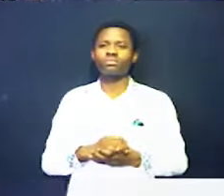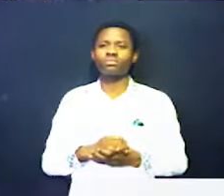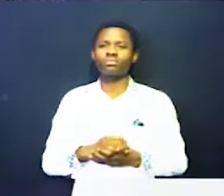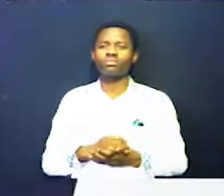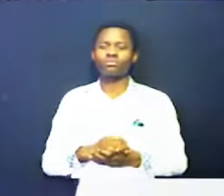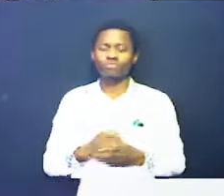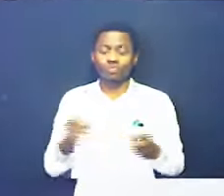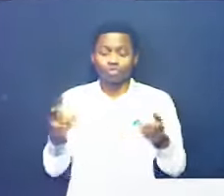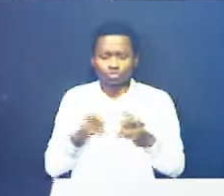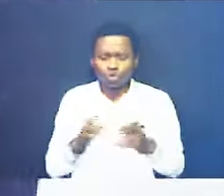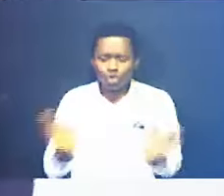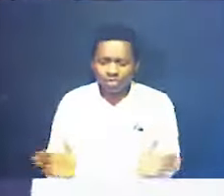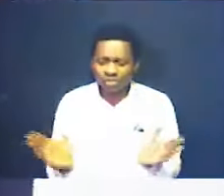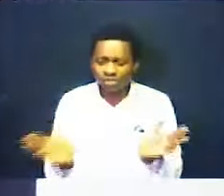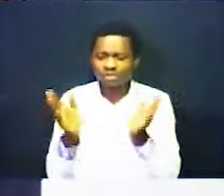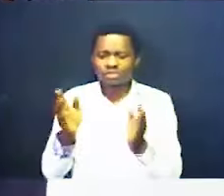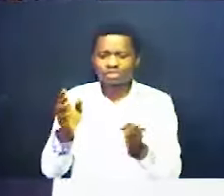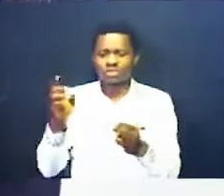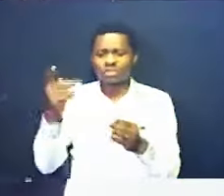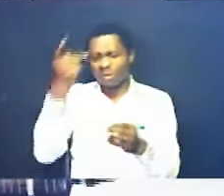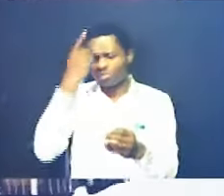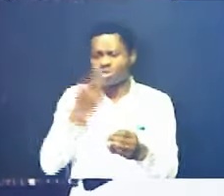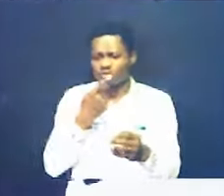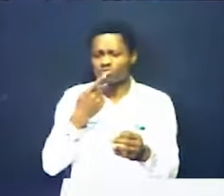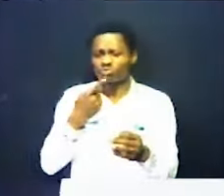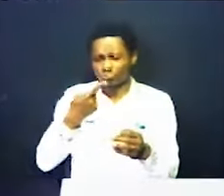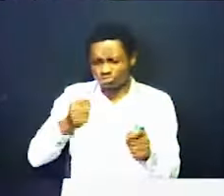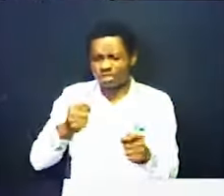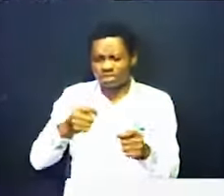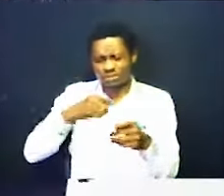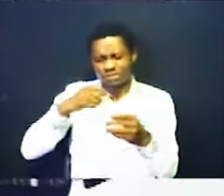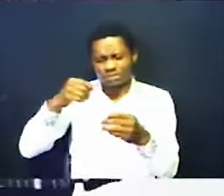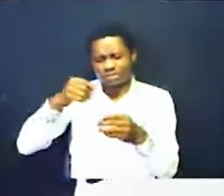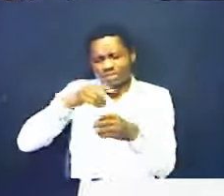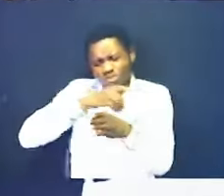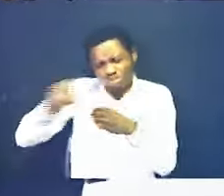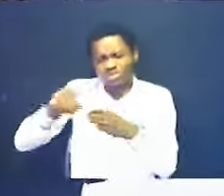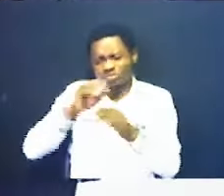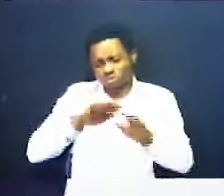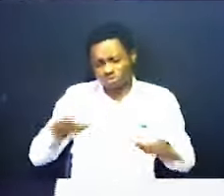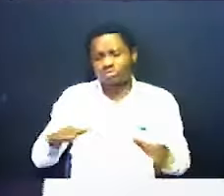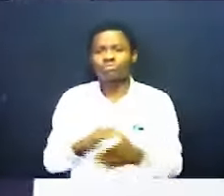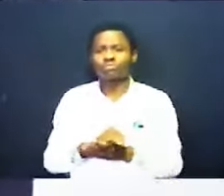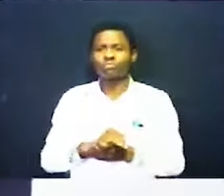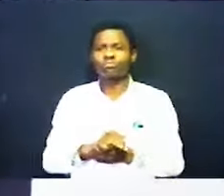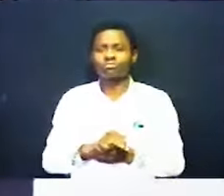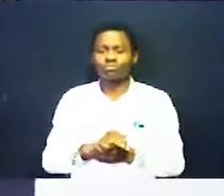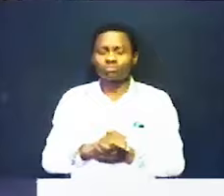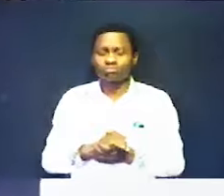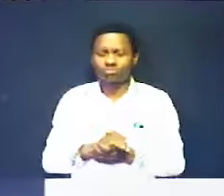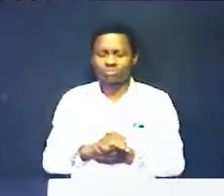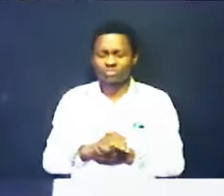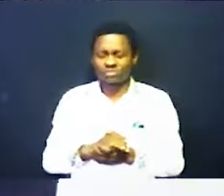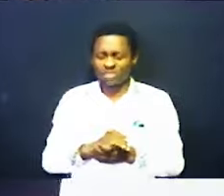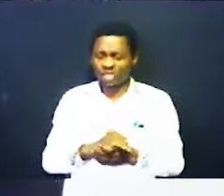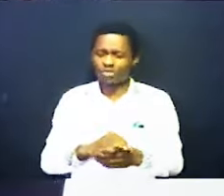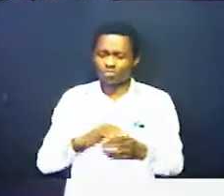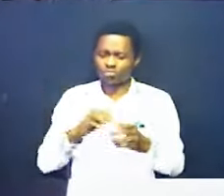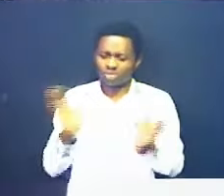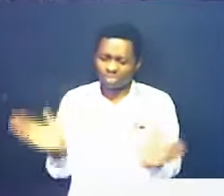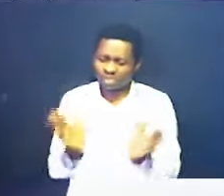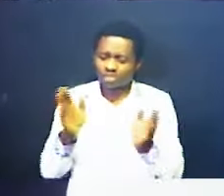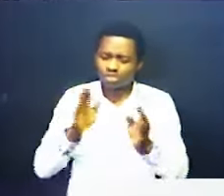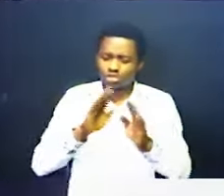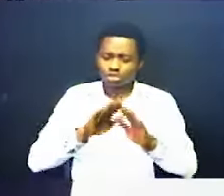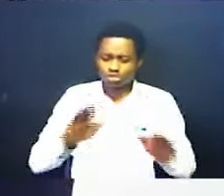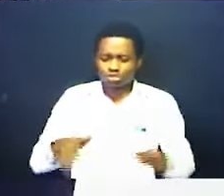are encouraging parents to discipline. Yes, a woofon cry say, we are encouraging children to be disciplined.